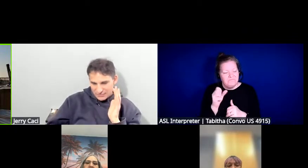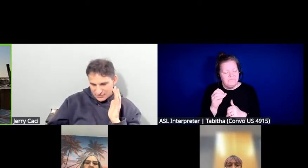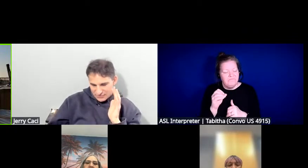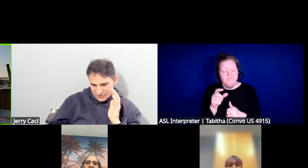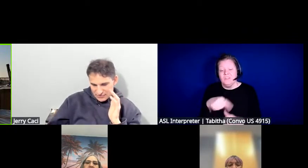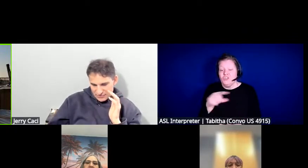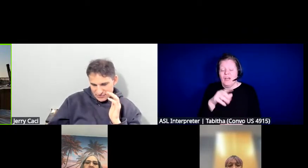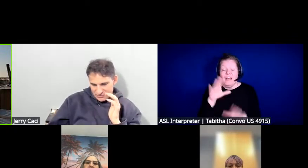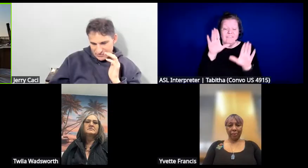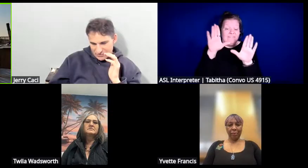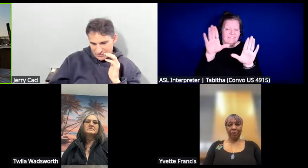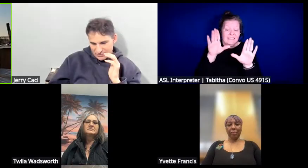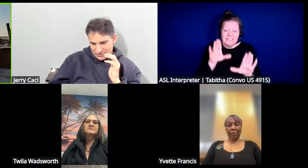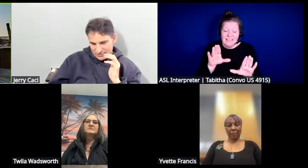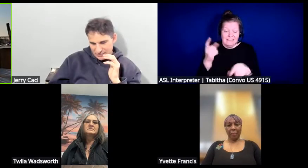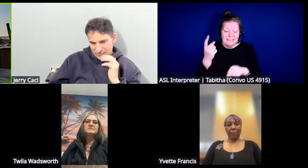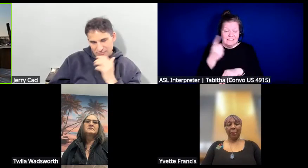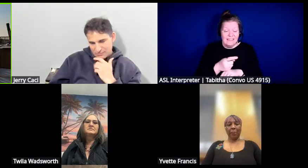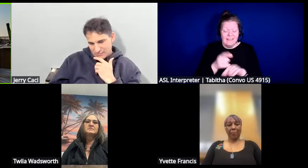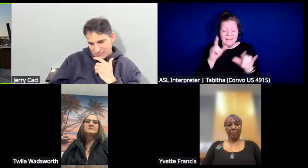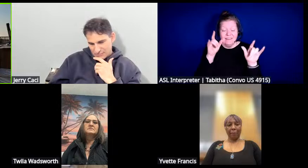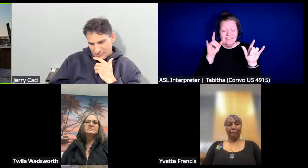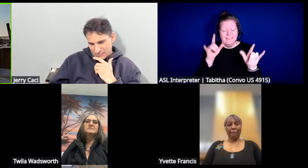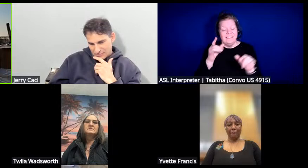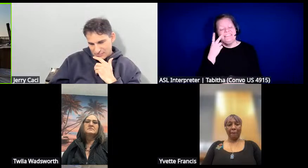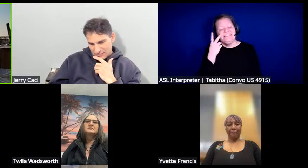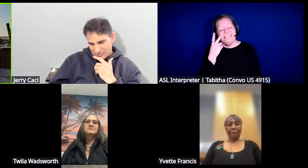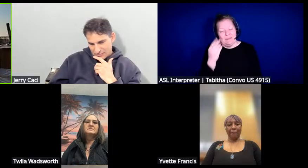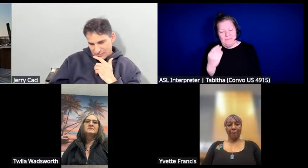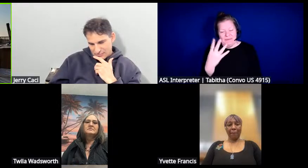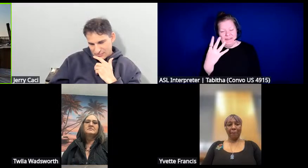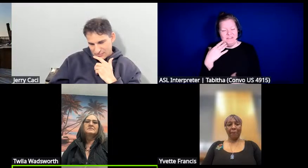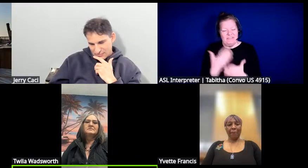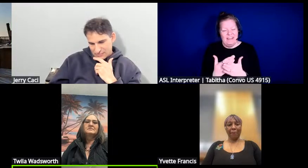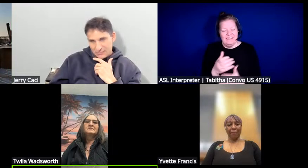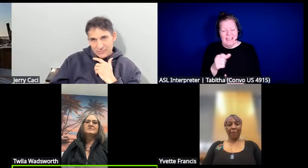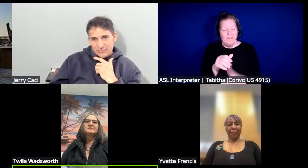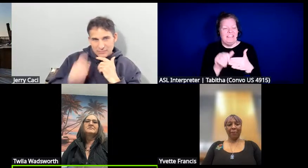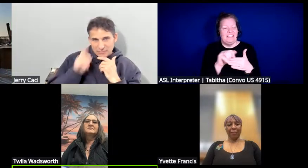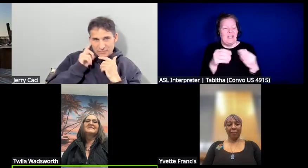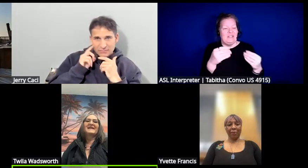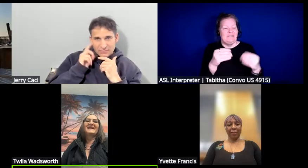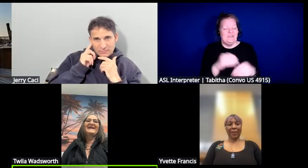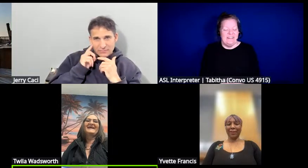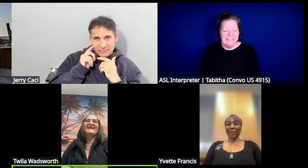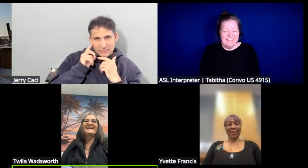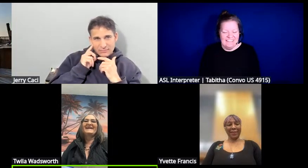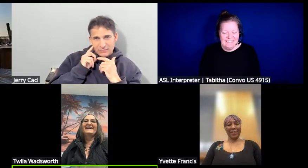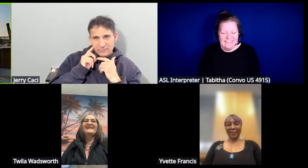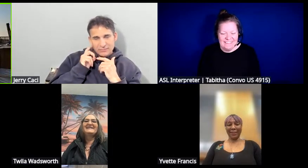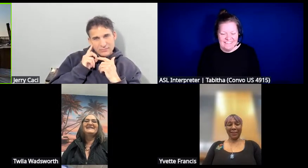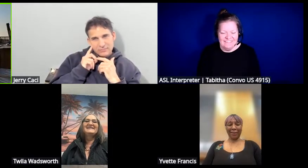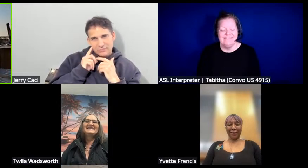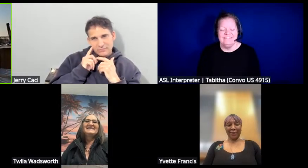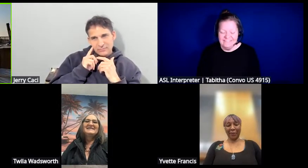You guys have a fantastic one. I love to see she made it to where she's going. I'm in the dollar store.